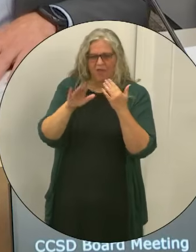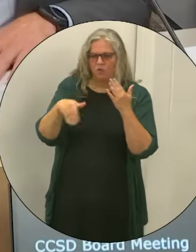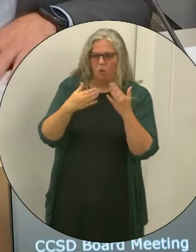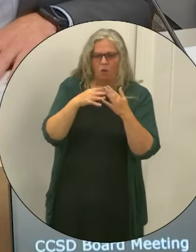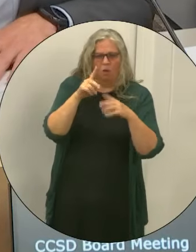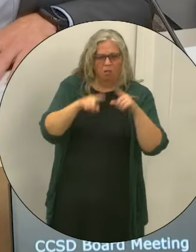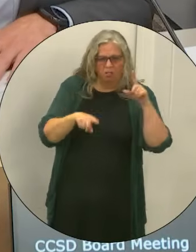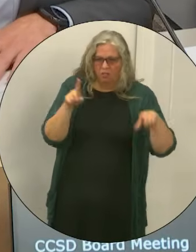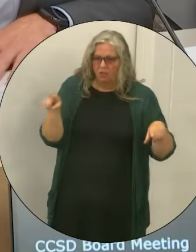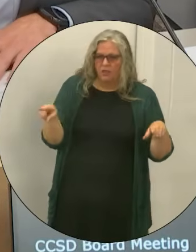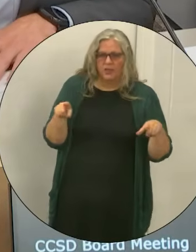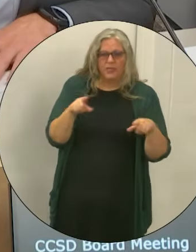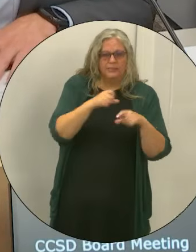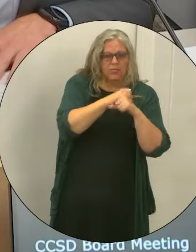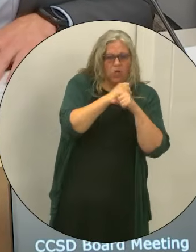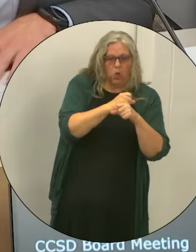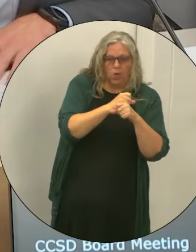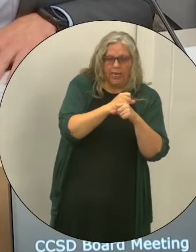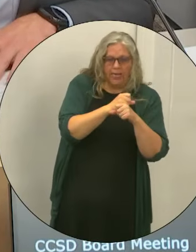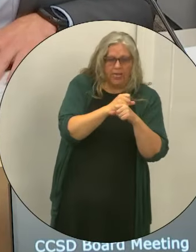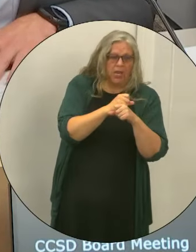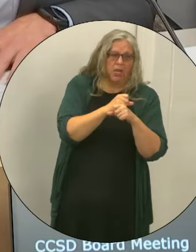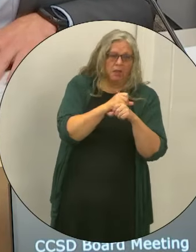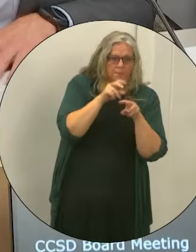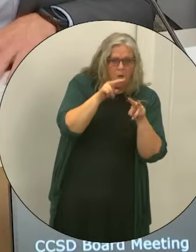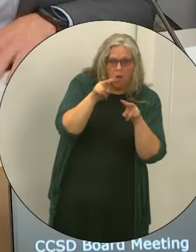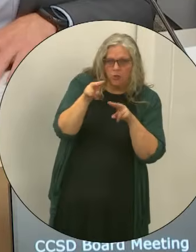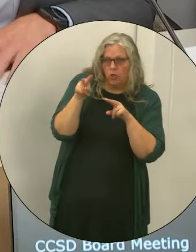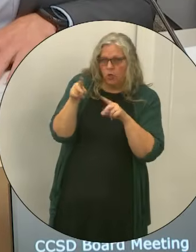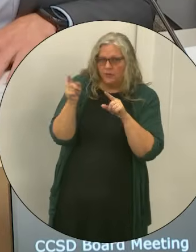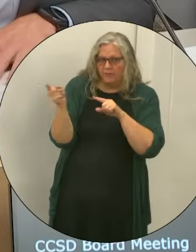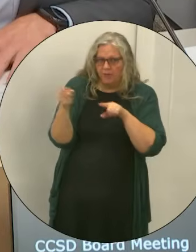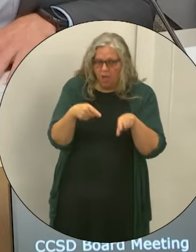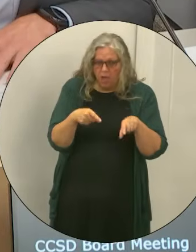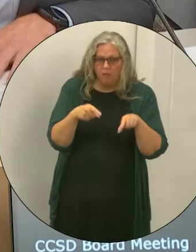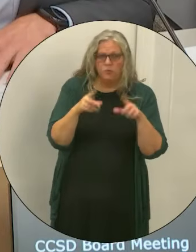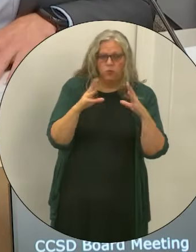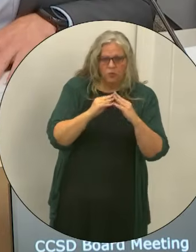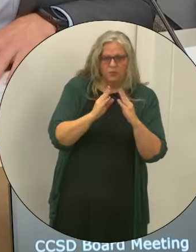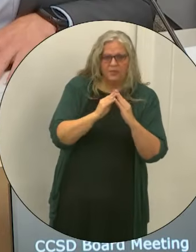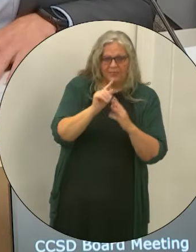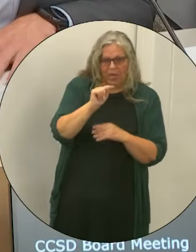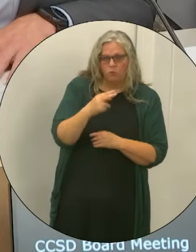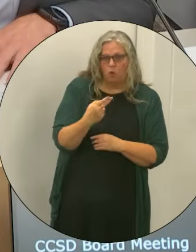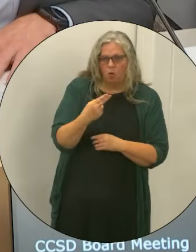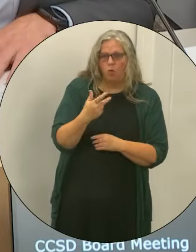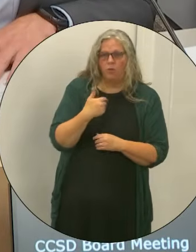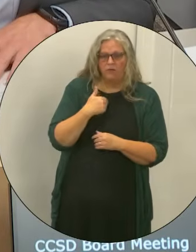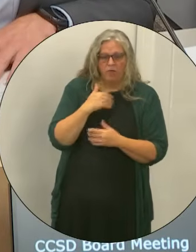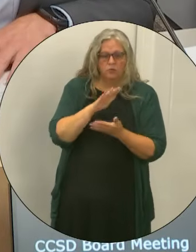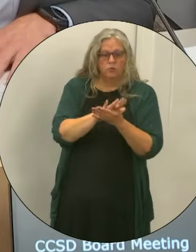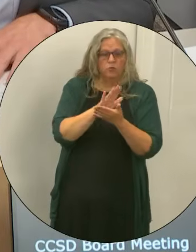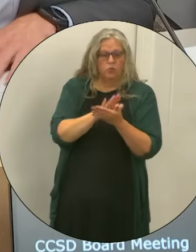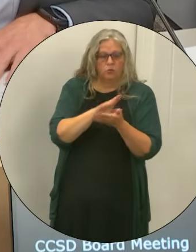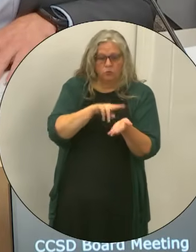our campus security monitors have attended some of our town halls. We even had our school